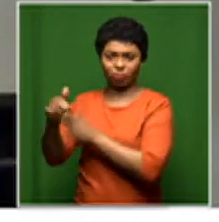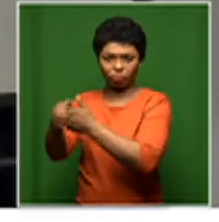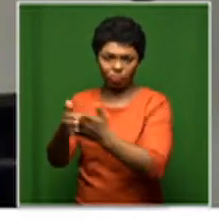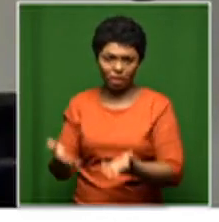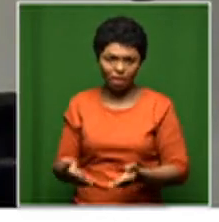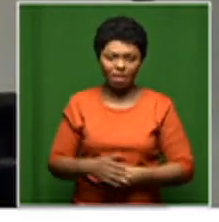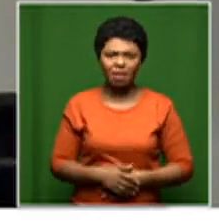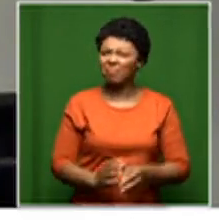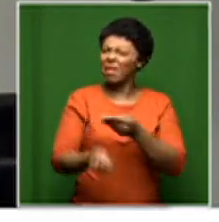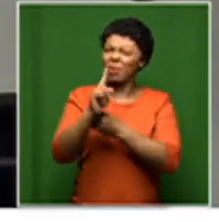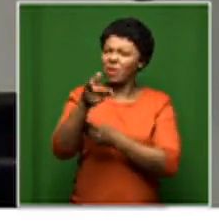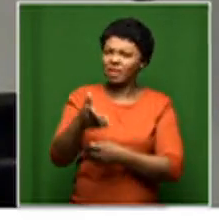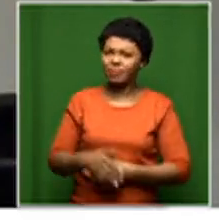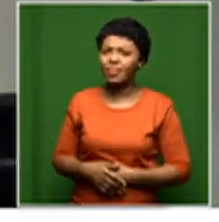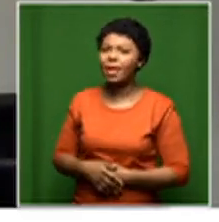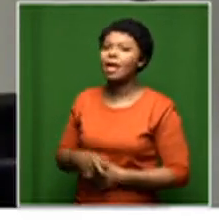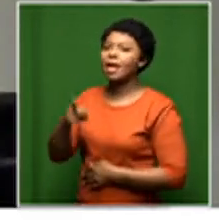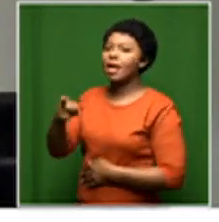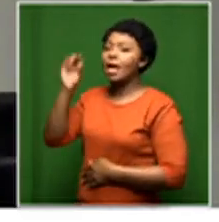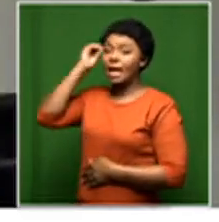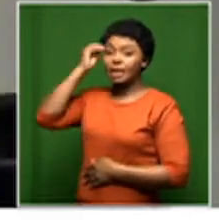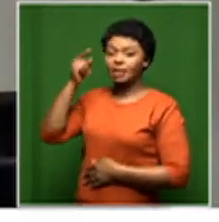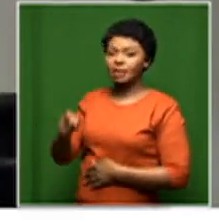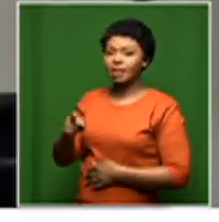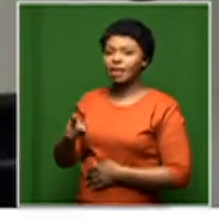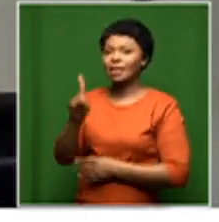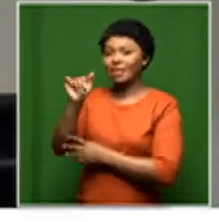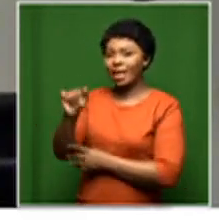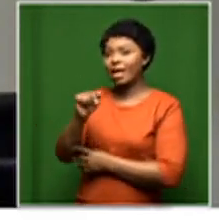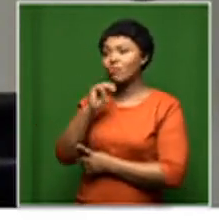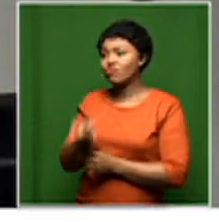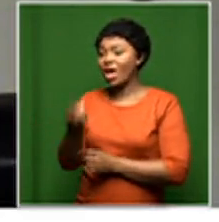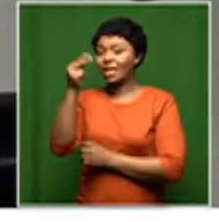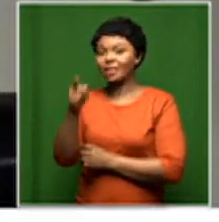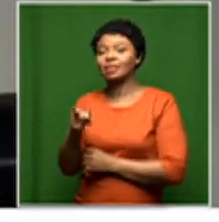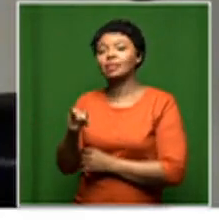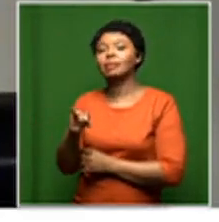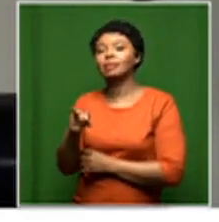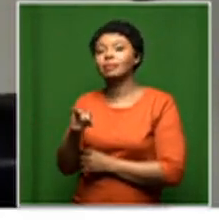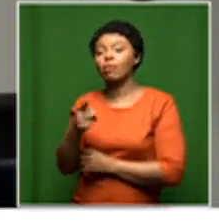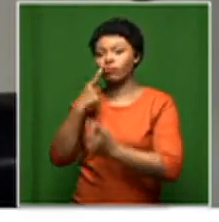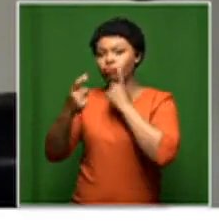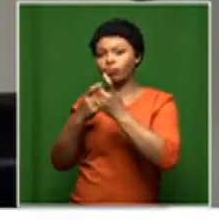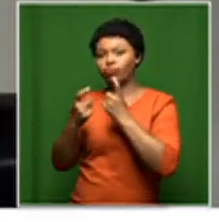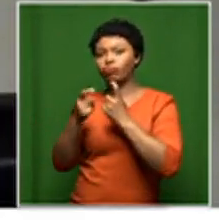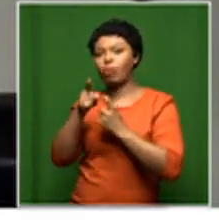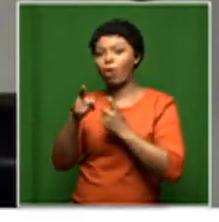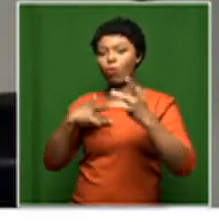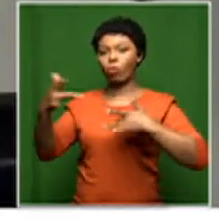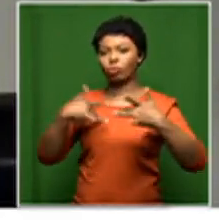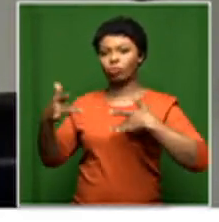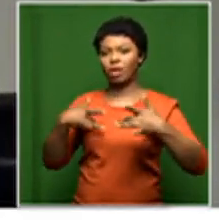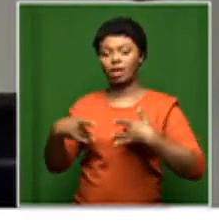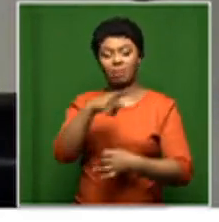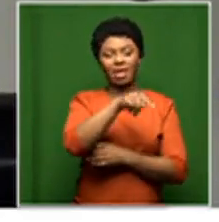interesting one. Look, we need to look at where it comes from and why the DA are raising these things. From our point of view, the PA